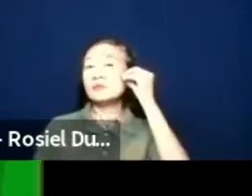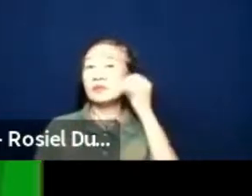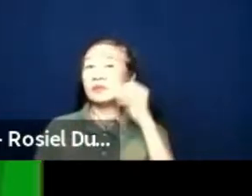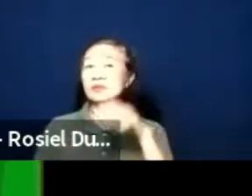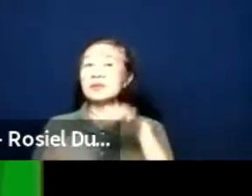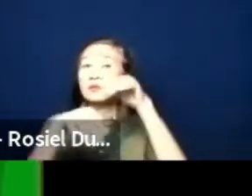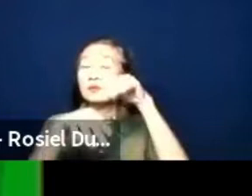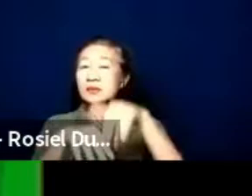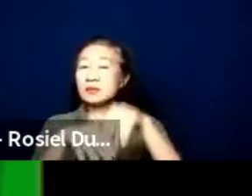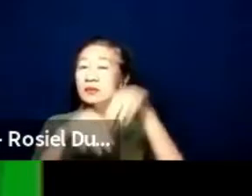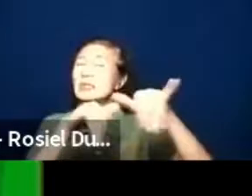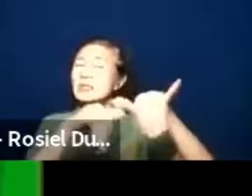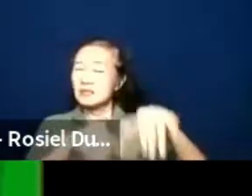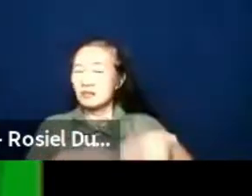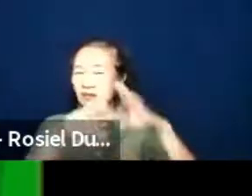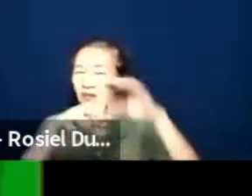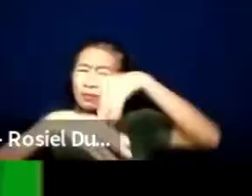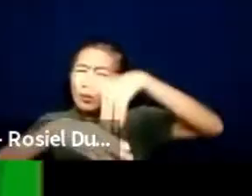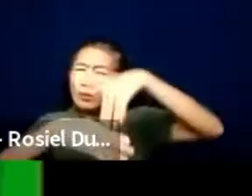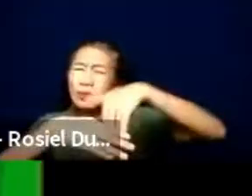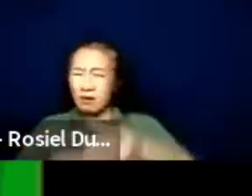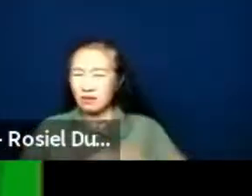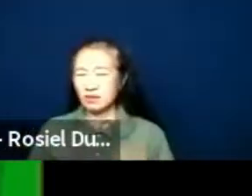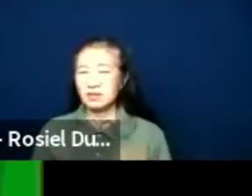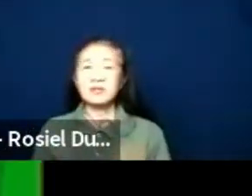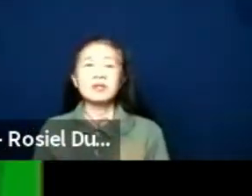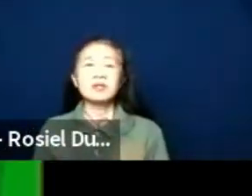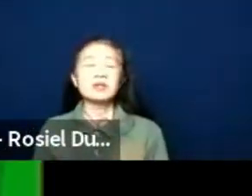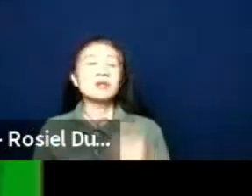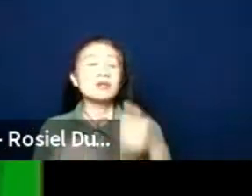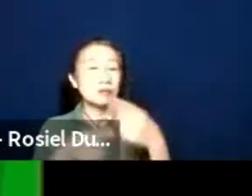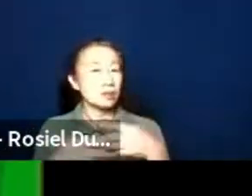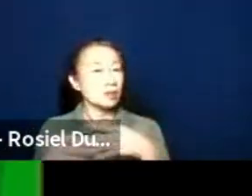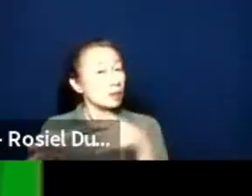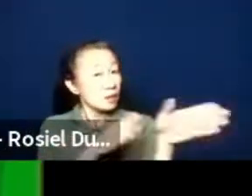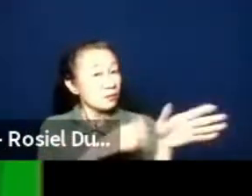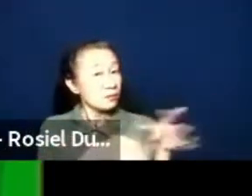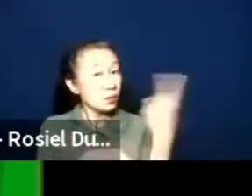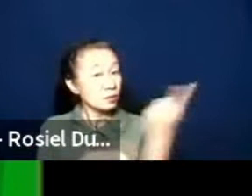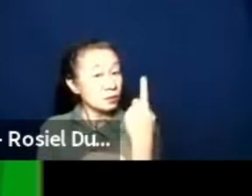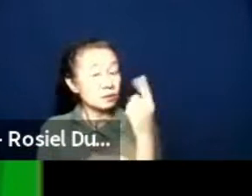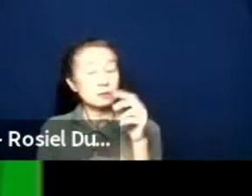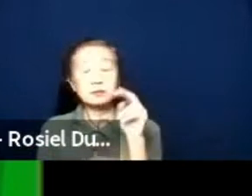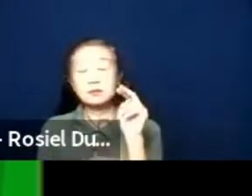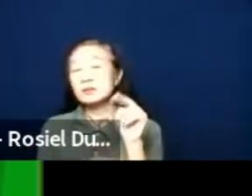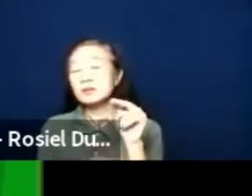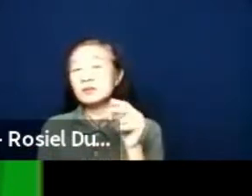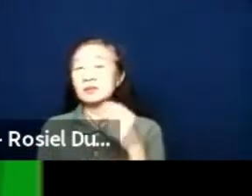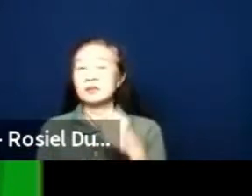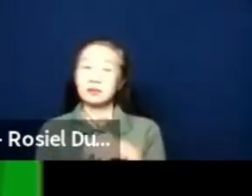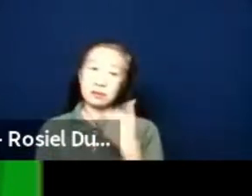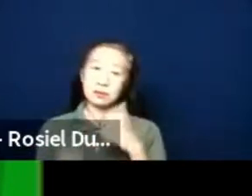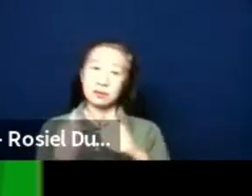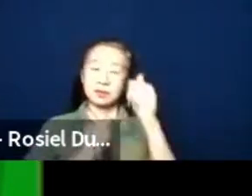Remain indoors as much as possible and try only leave your home when necessary. Outdoor activities